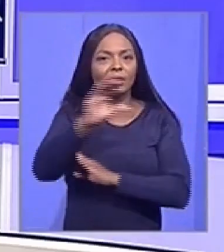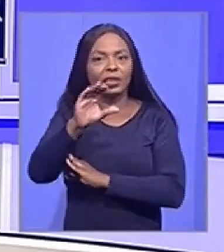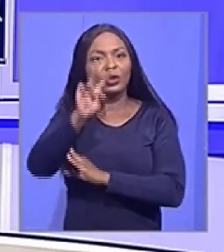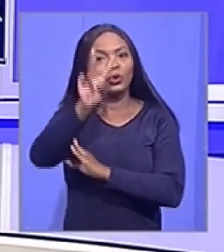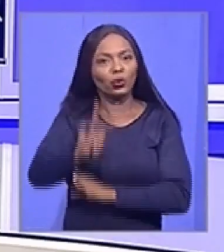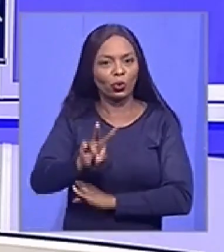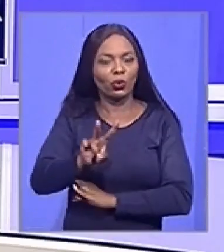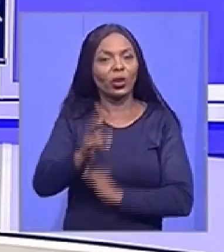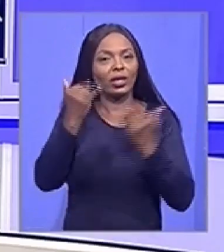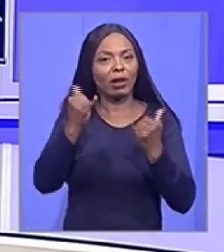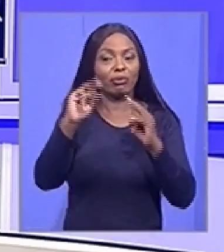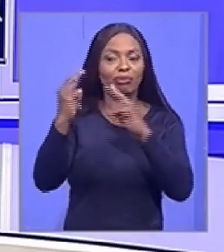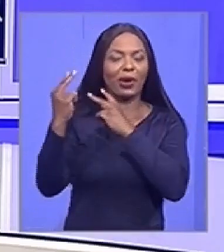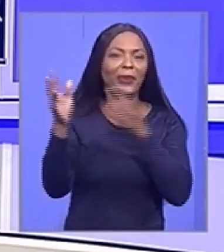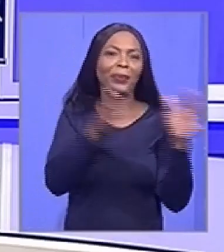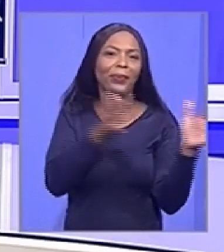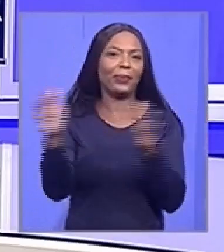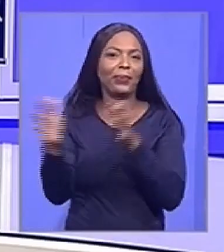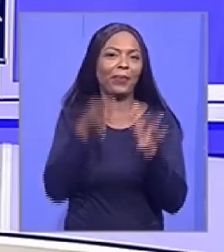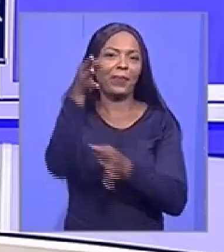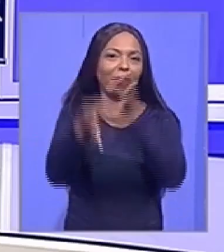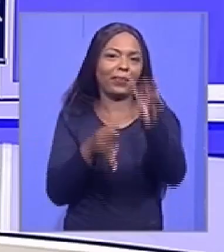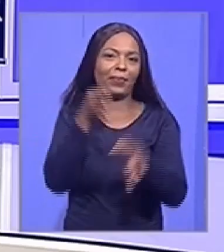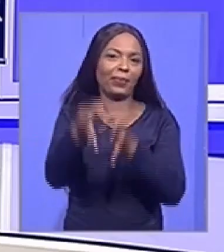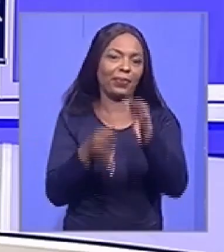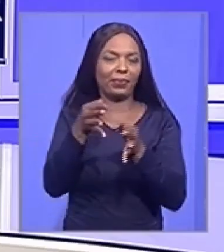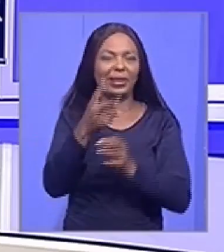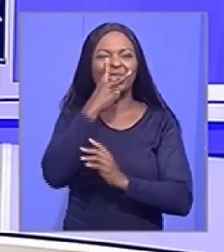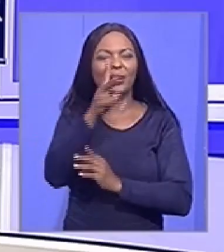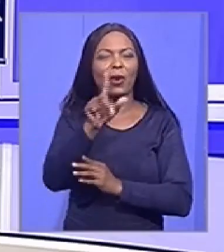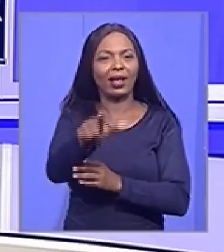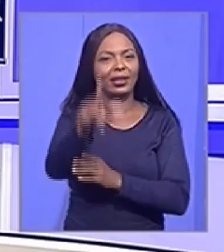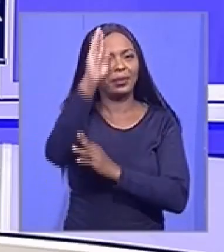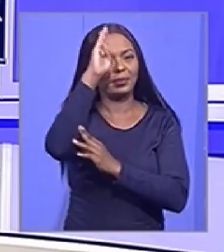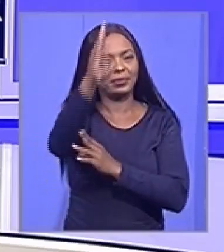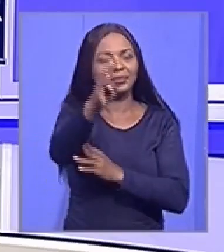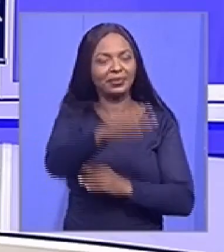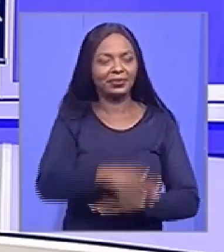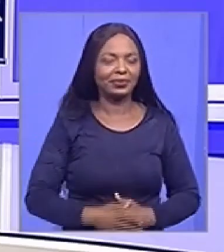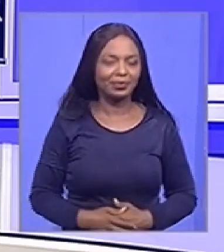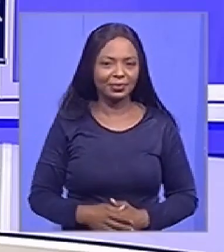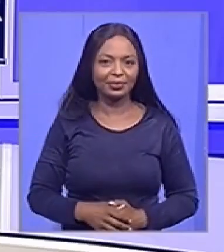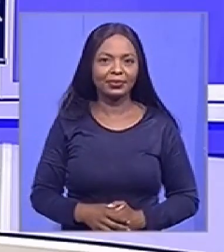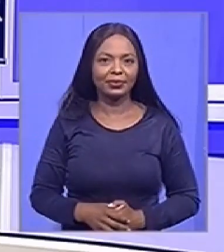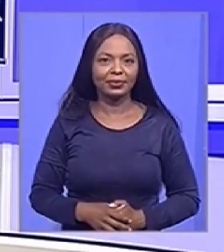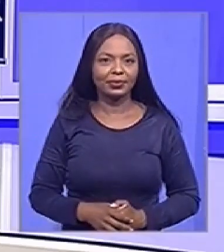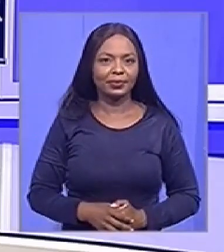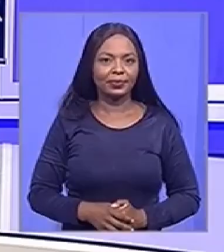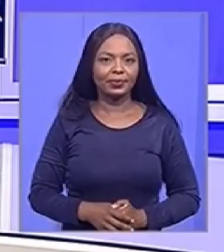2 ga jana ke go tlogela ka ponelopele ya maemo a bosa go fitlhela kopana gape mo nakong e tlang. Sala sentle.